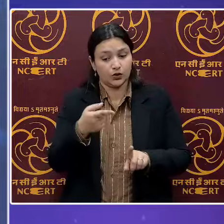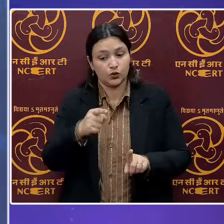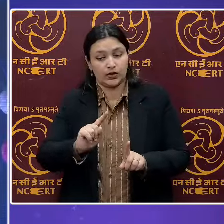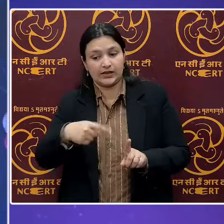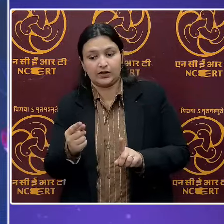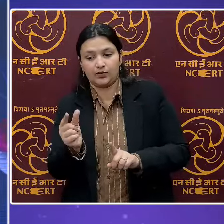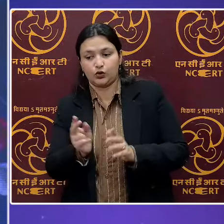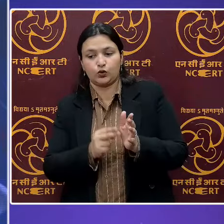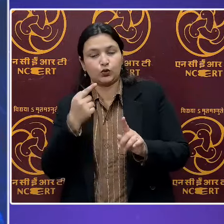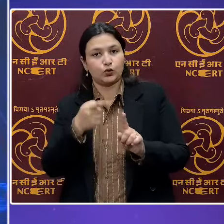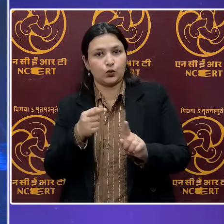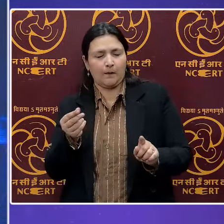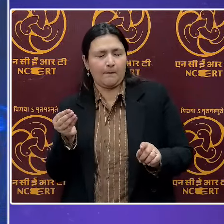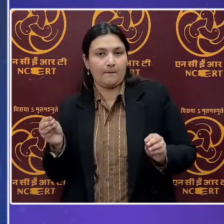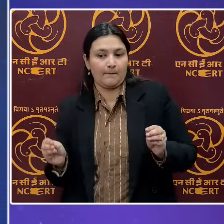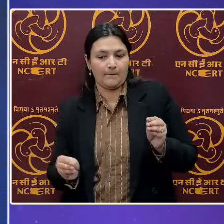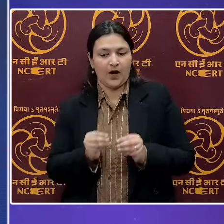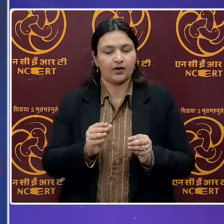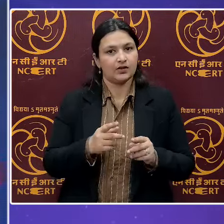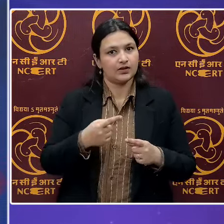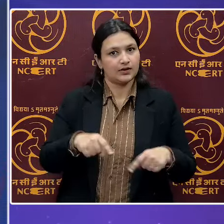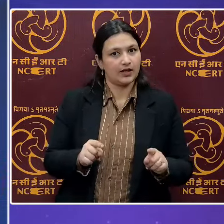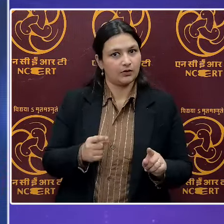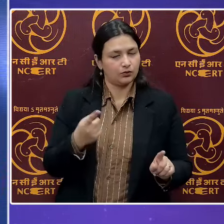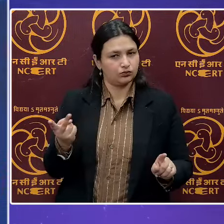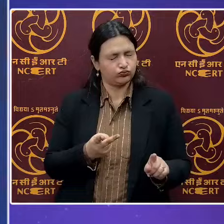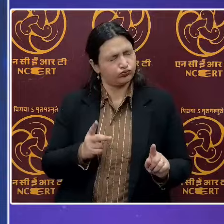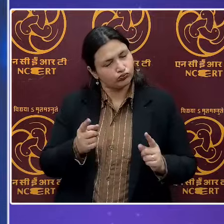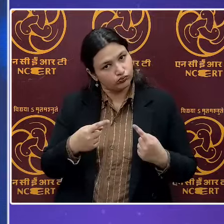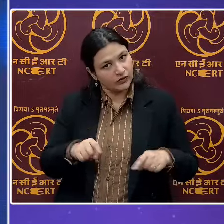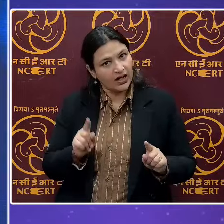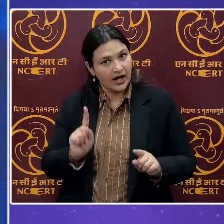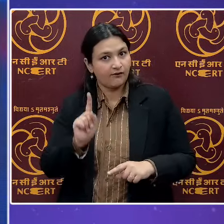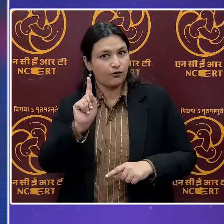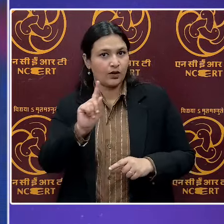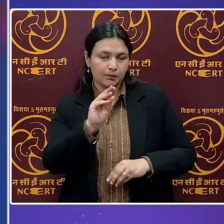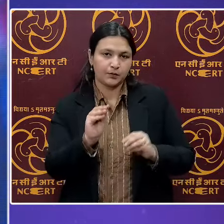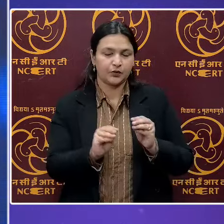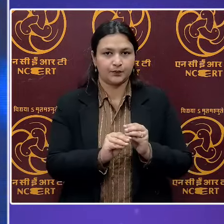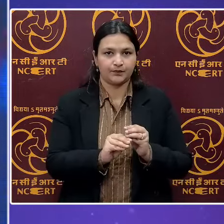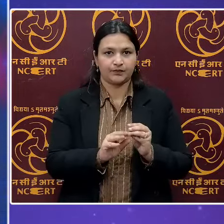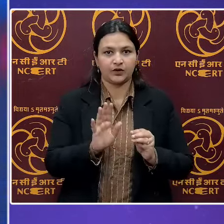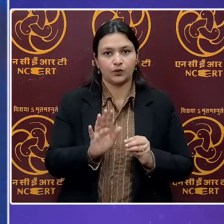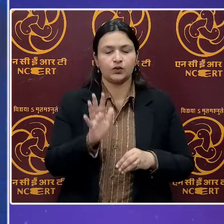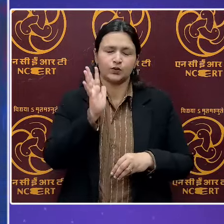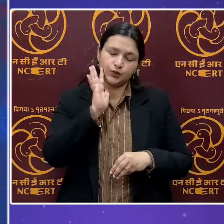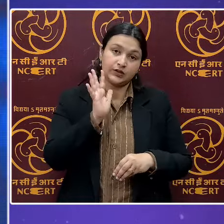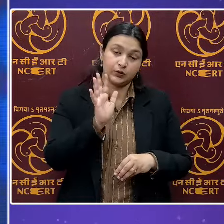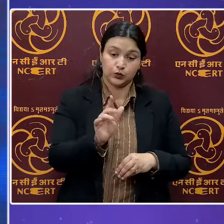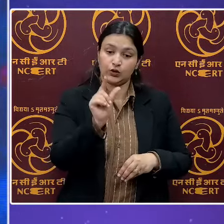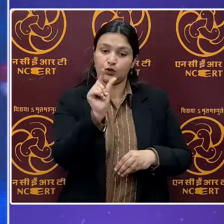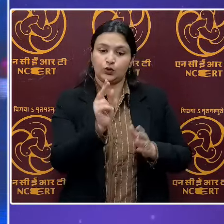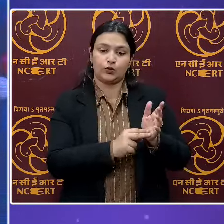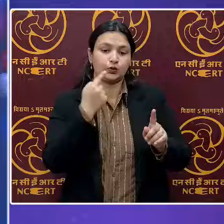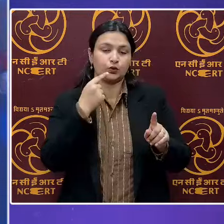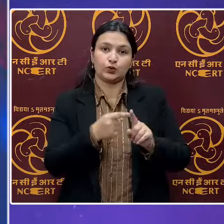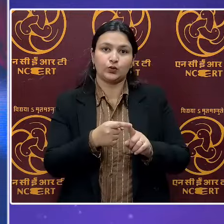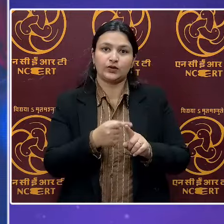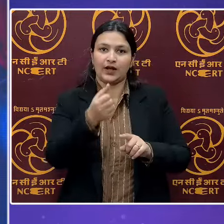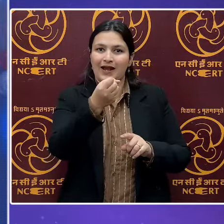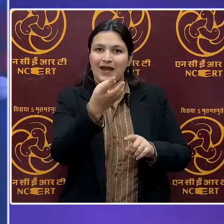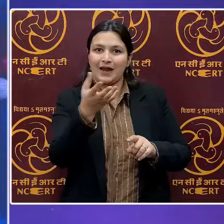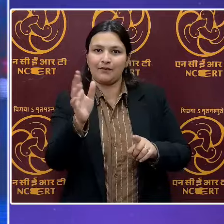in every numerical, half a mark is assigned for units. Okay. So units are very essential. Without unit,